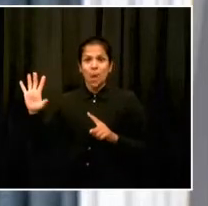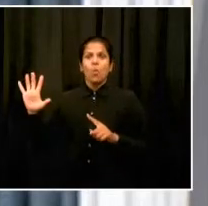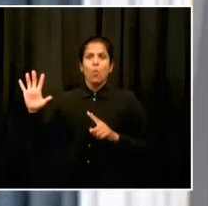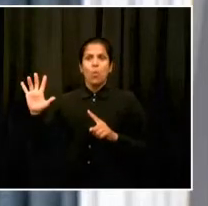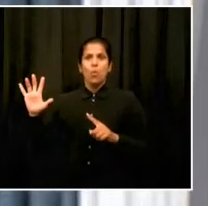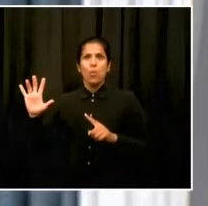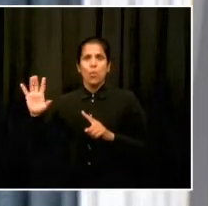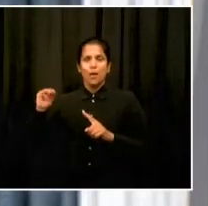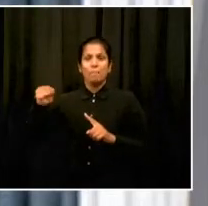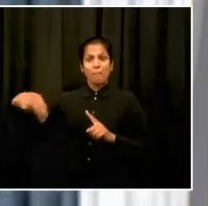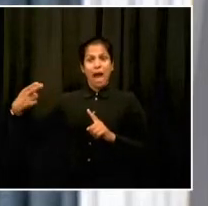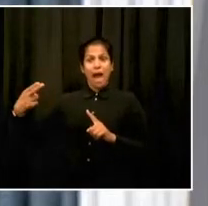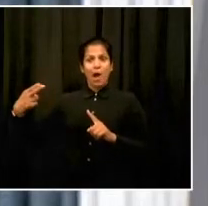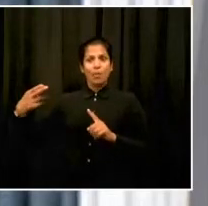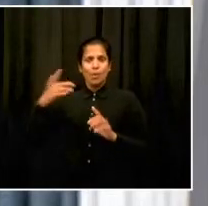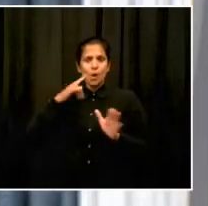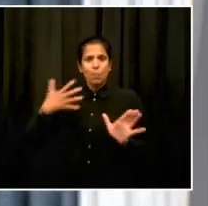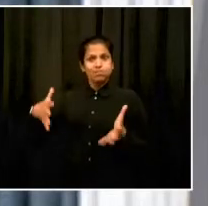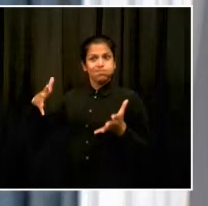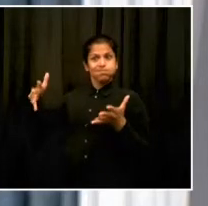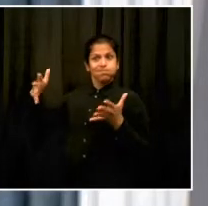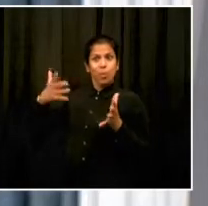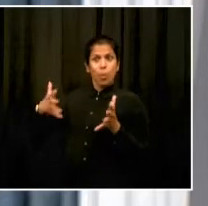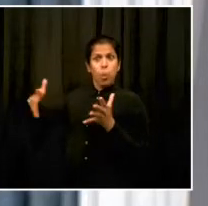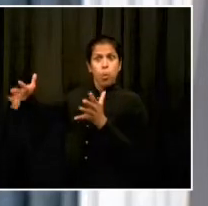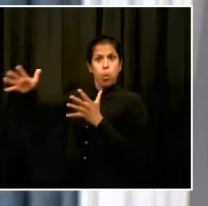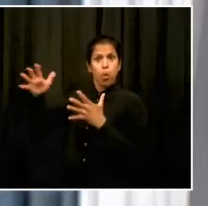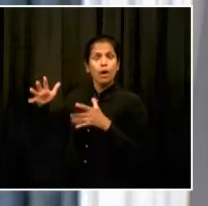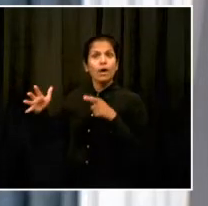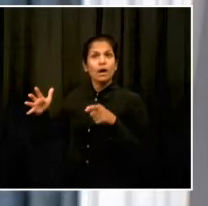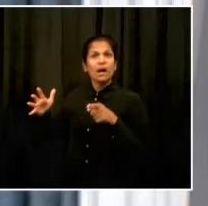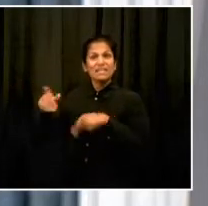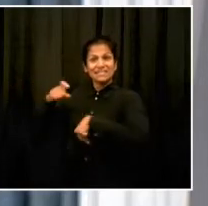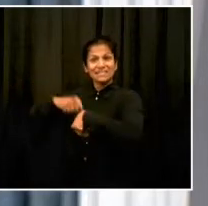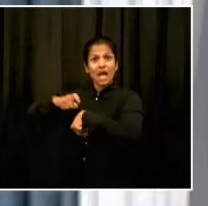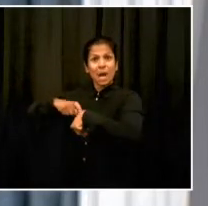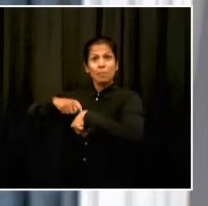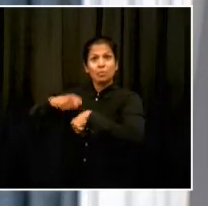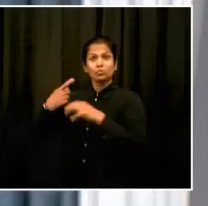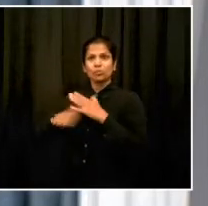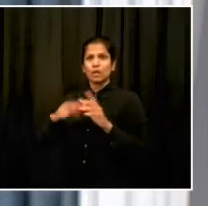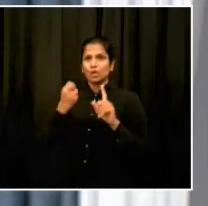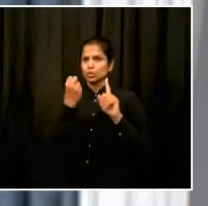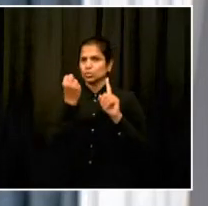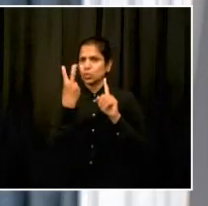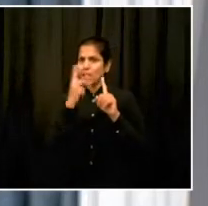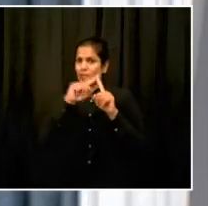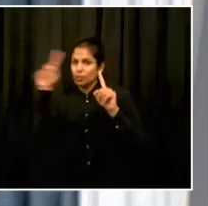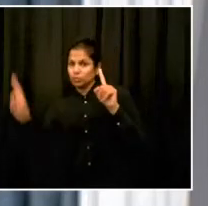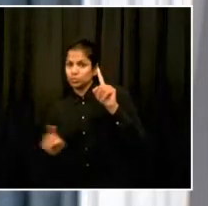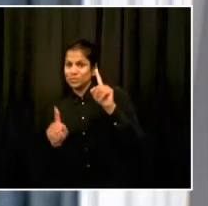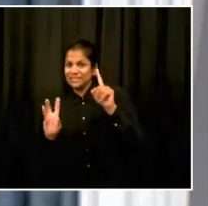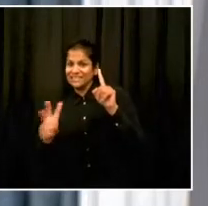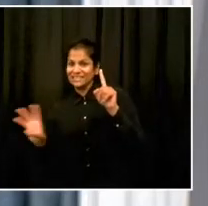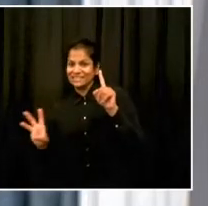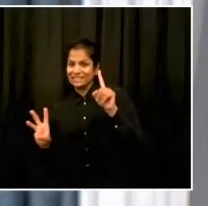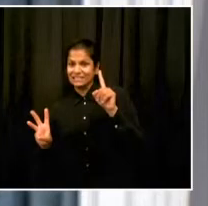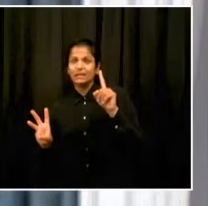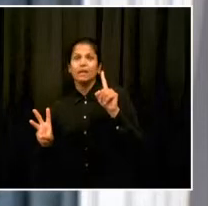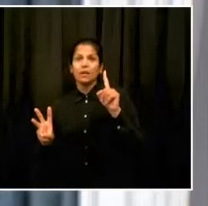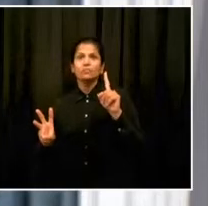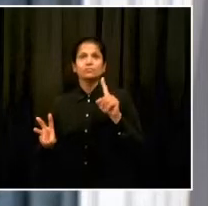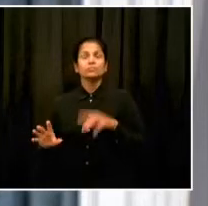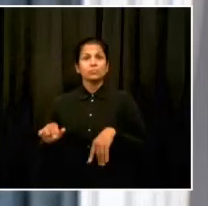Service has also issued a tornado watch effective now until 4 p.m. We've already seen several tornadoes